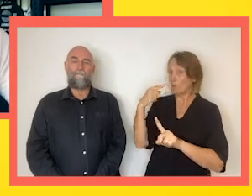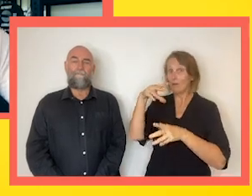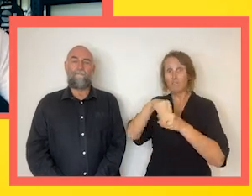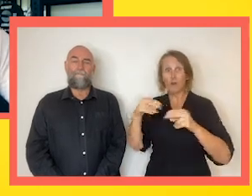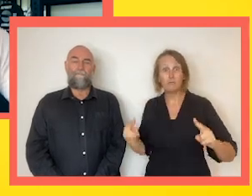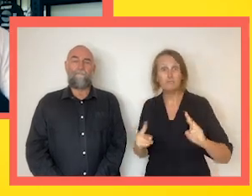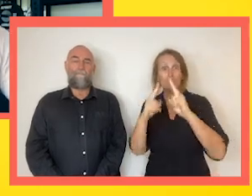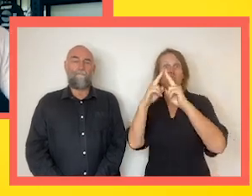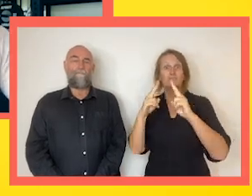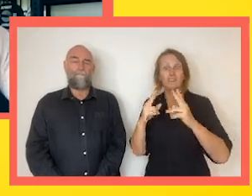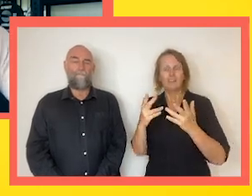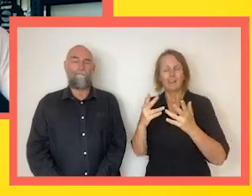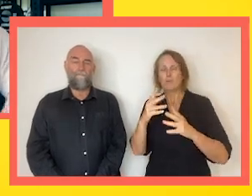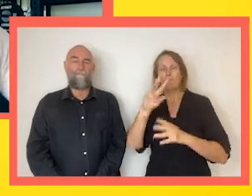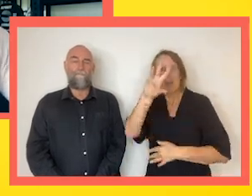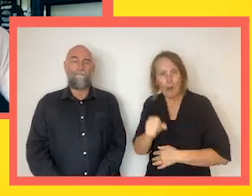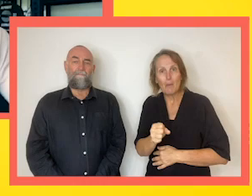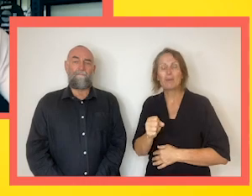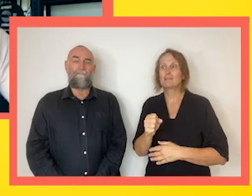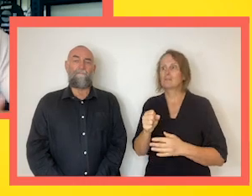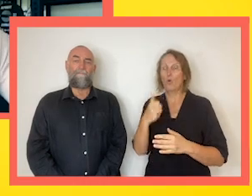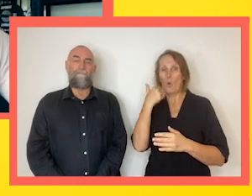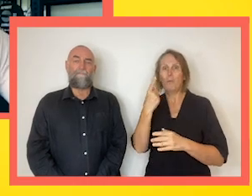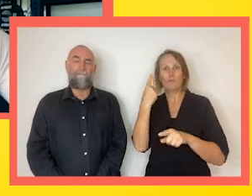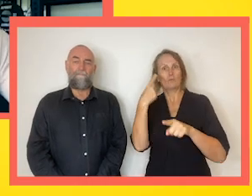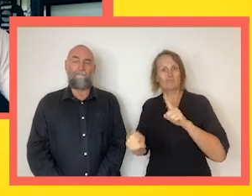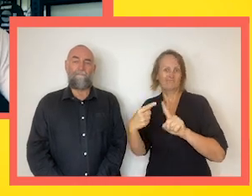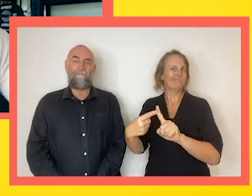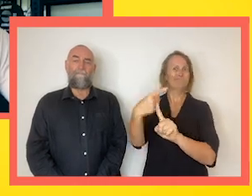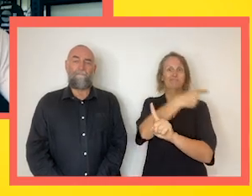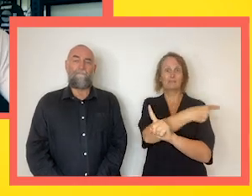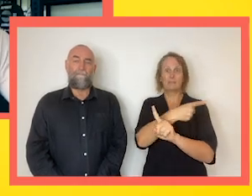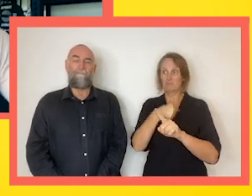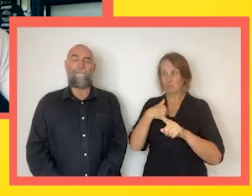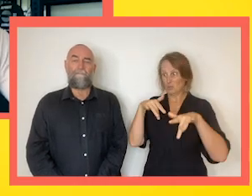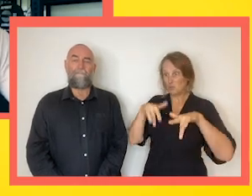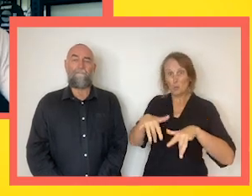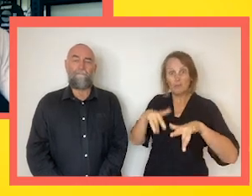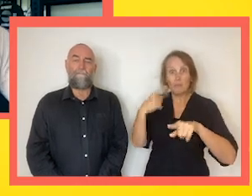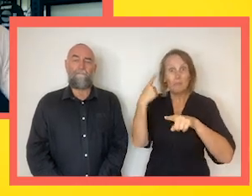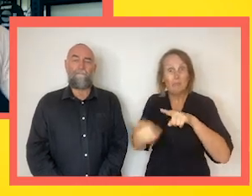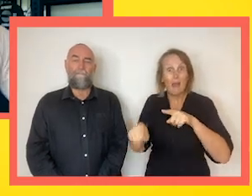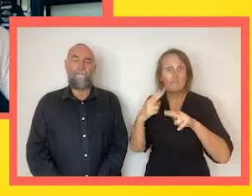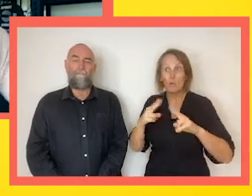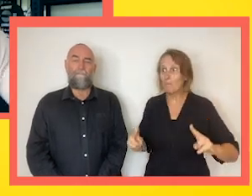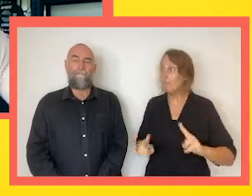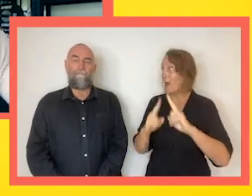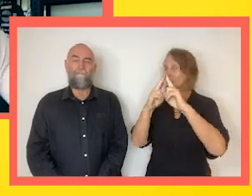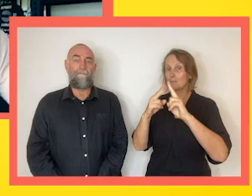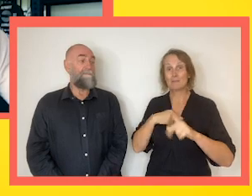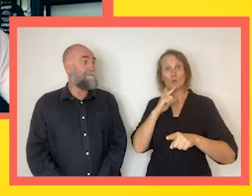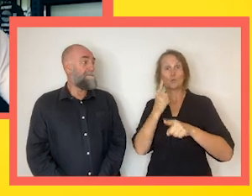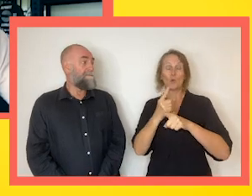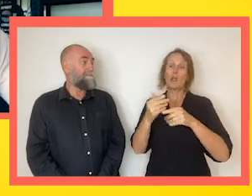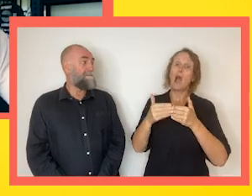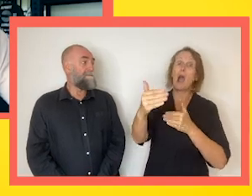in, we've qualified the year before or 2 years before. So it's really hard to talk about, going to your 6 Paralympic